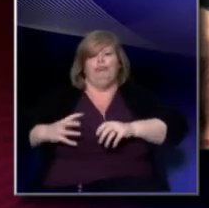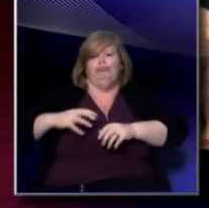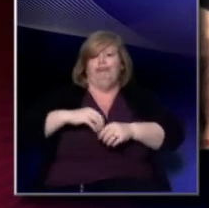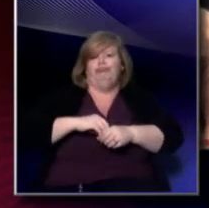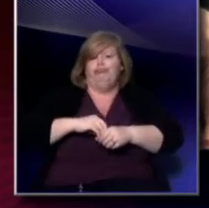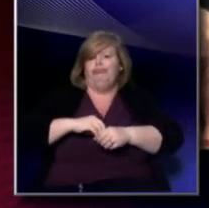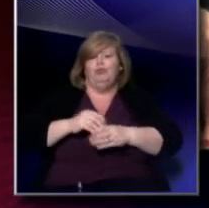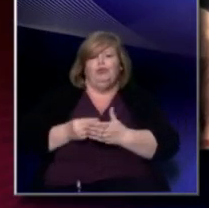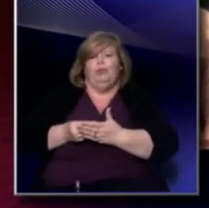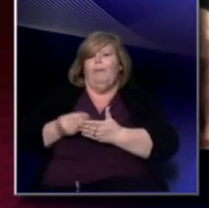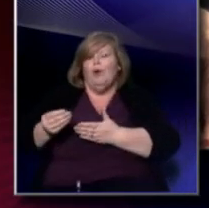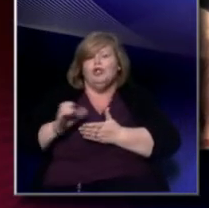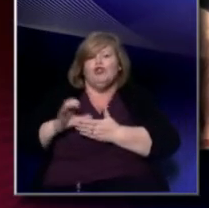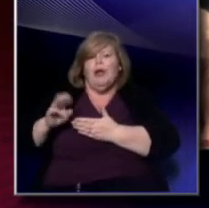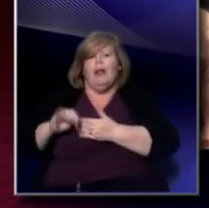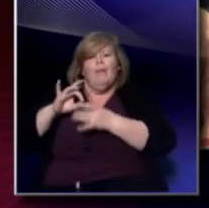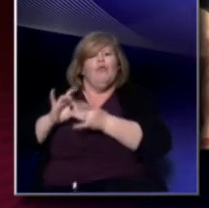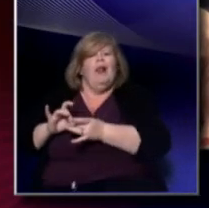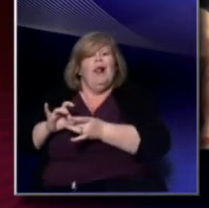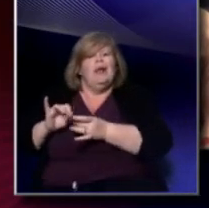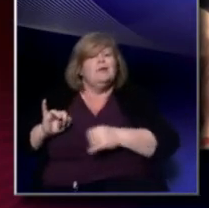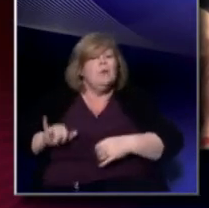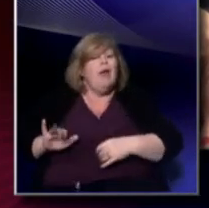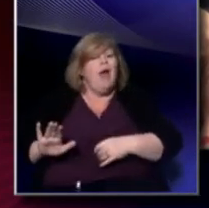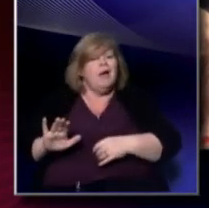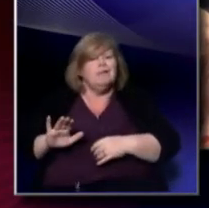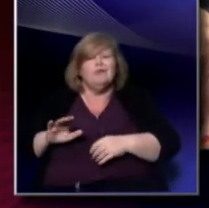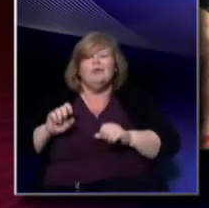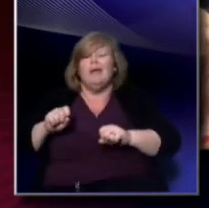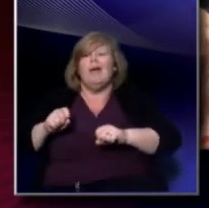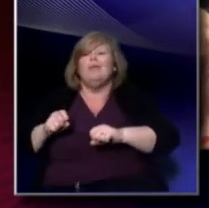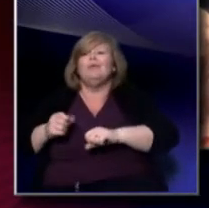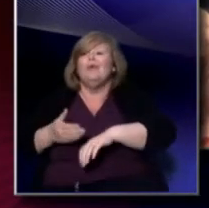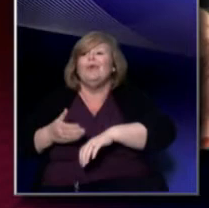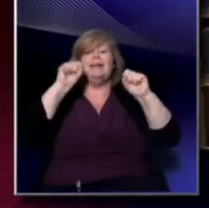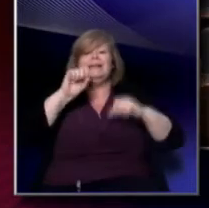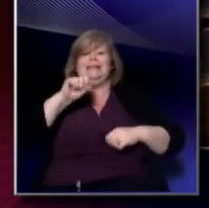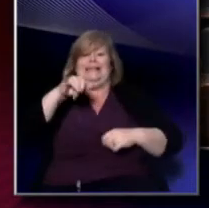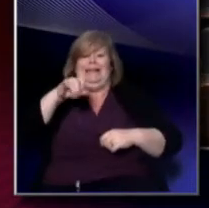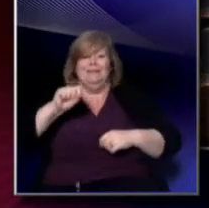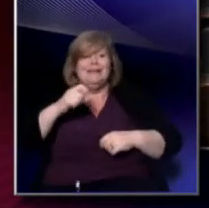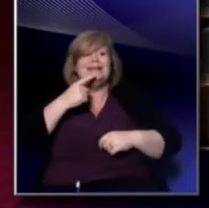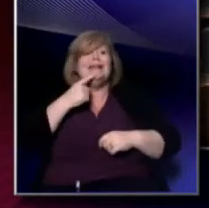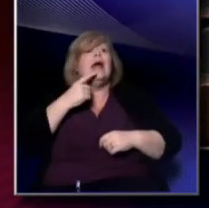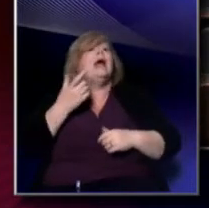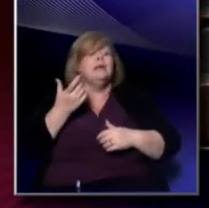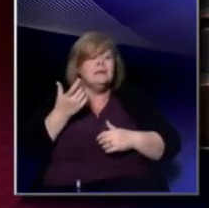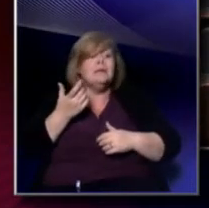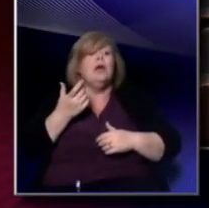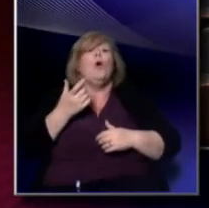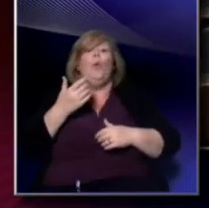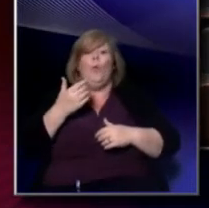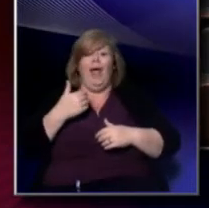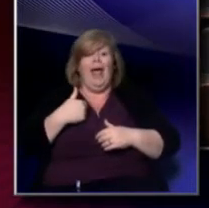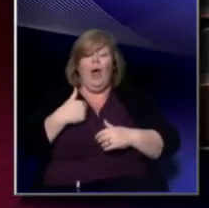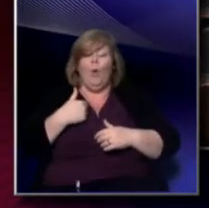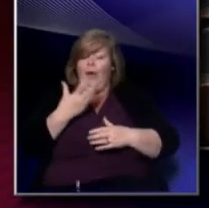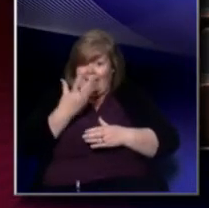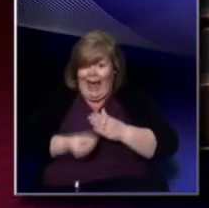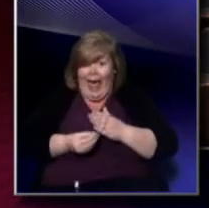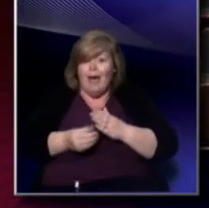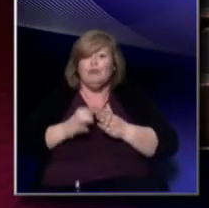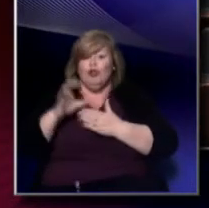to purchase or enhance our programs with this particular curriculum period, it would seem outside